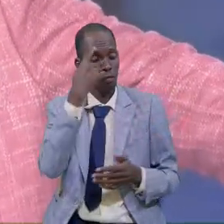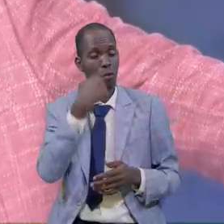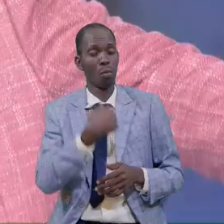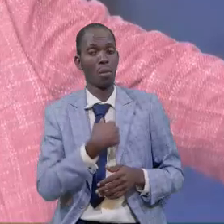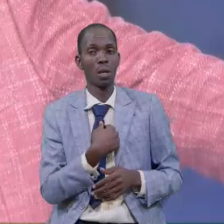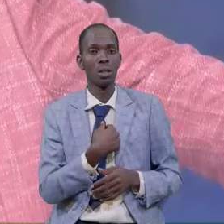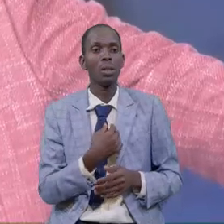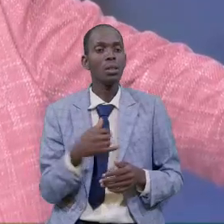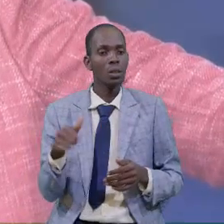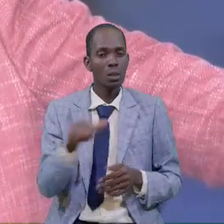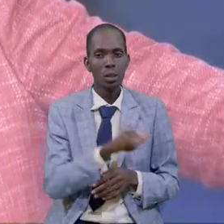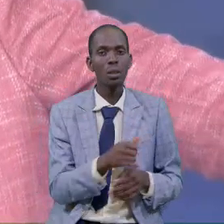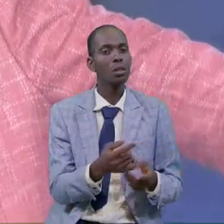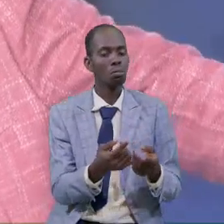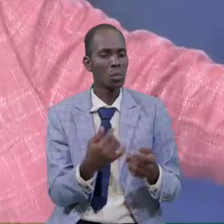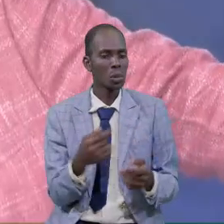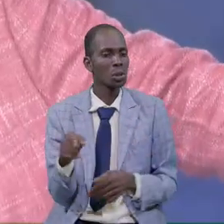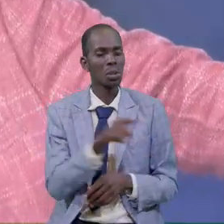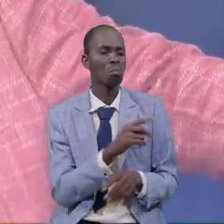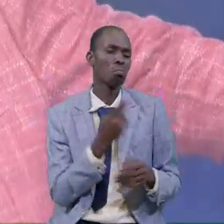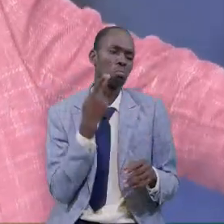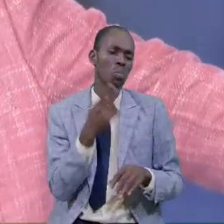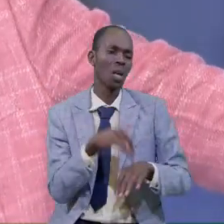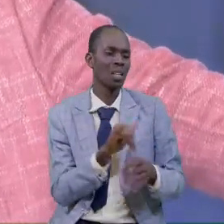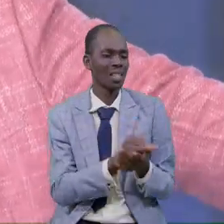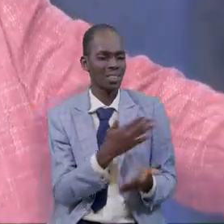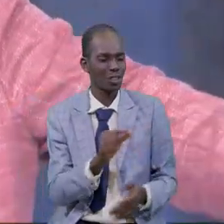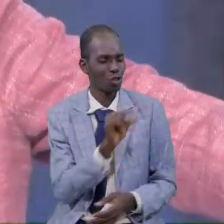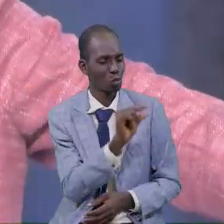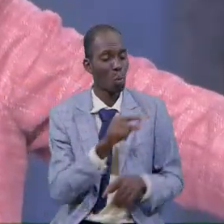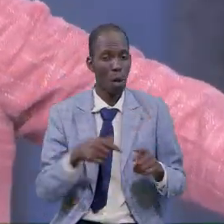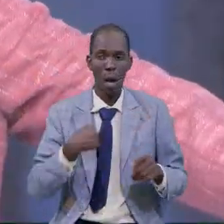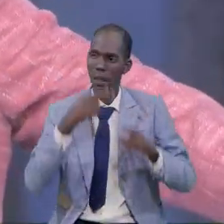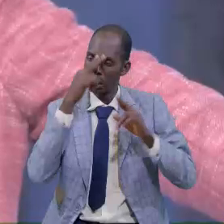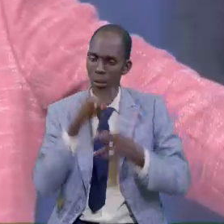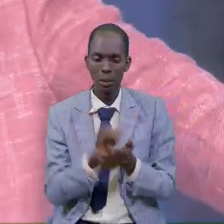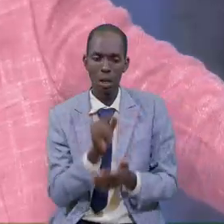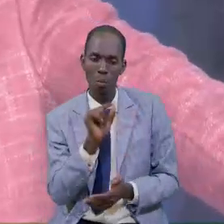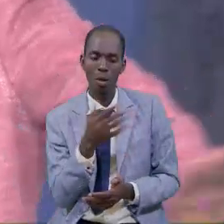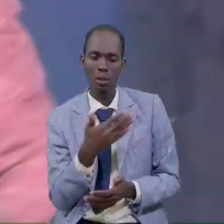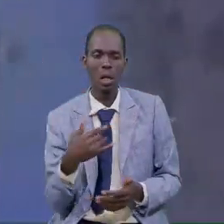I don't count it small. I say, thank you very much. Thank you very much. And